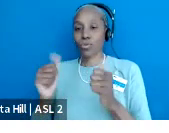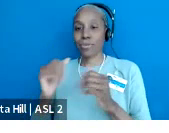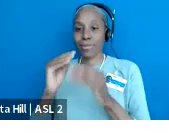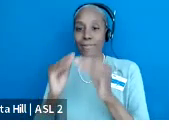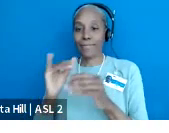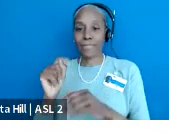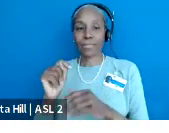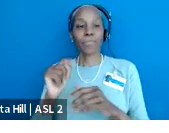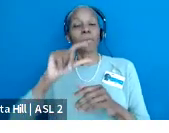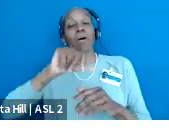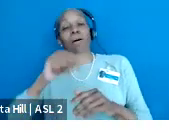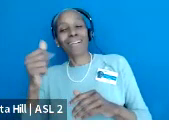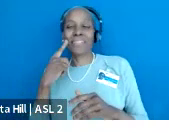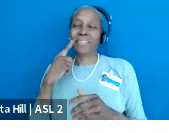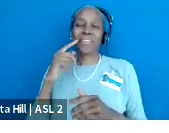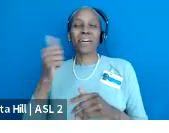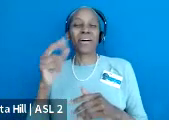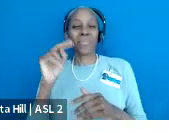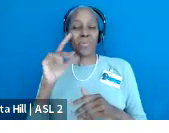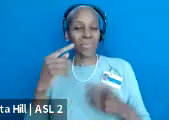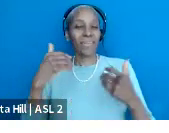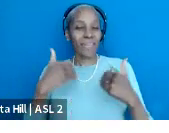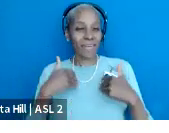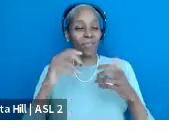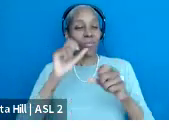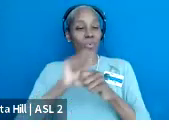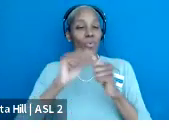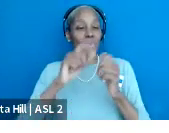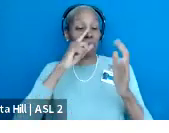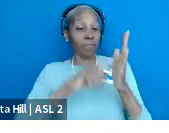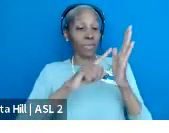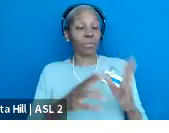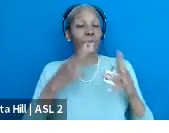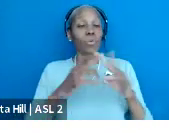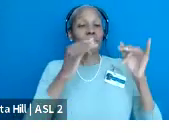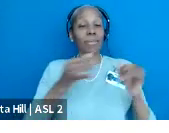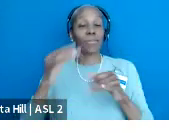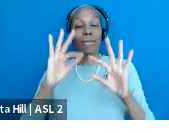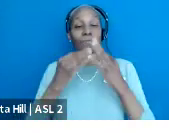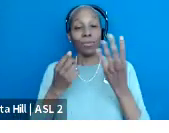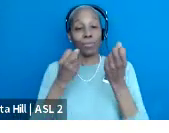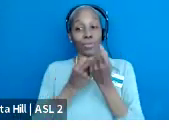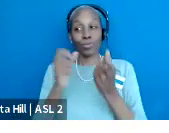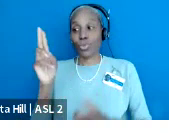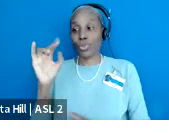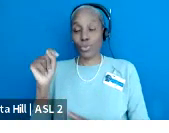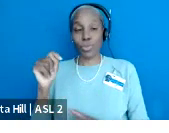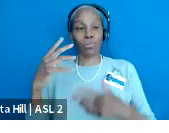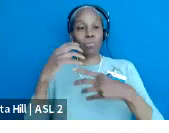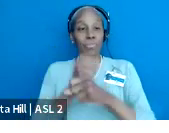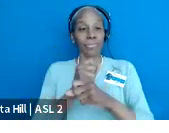slides. Another unit that we have that works with investigators is our Individual and Family Support Unit, also known as